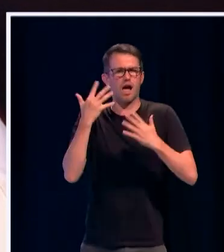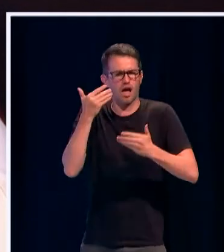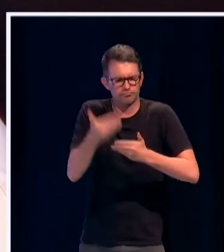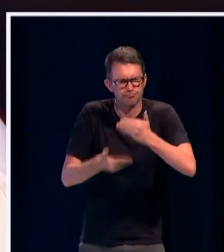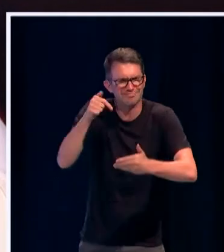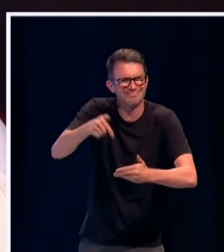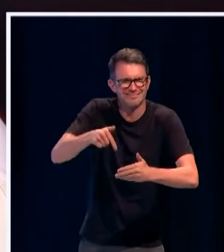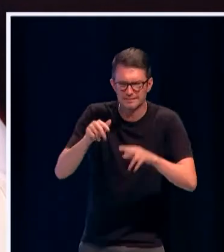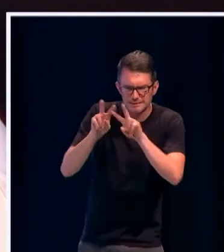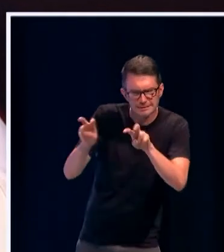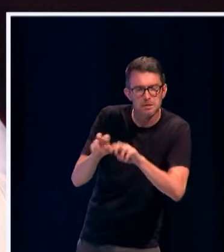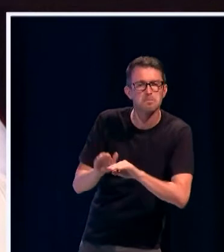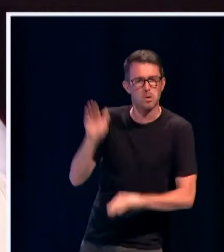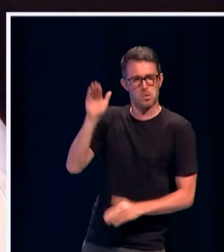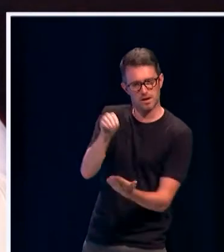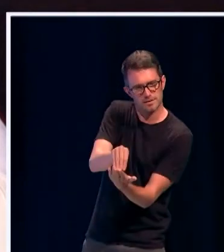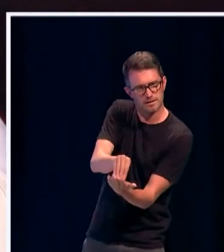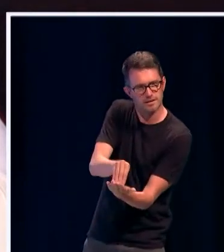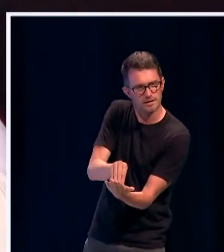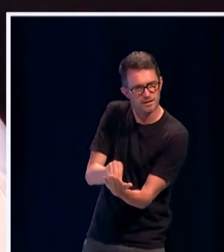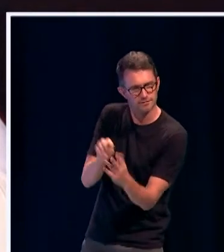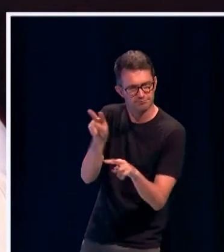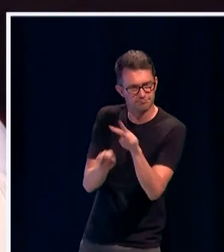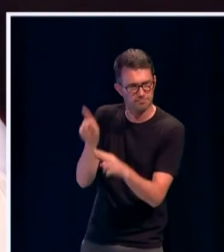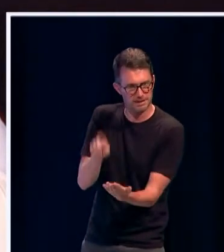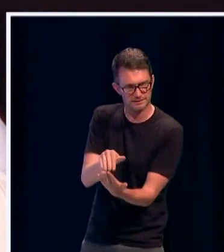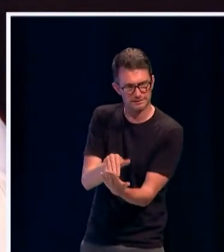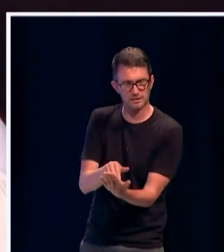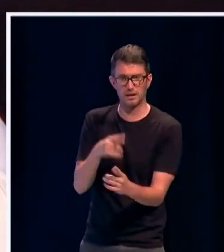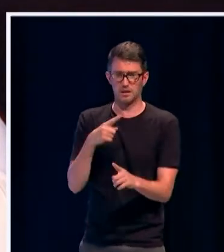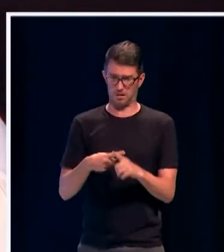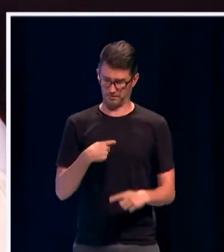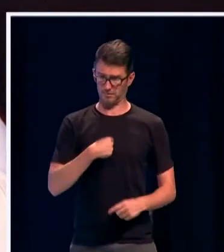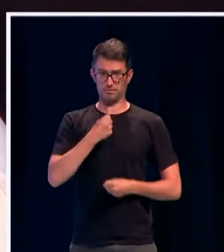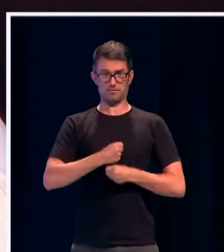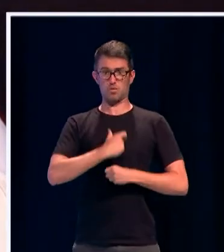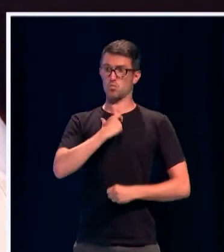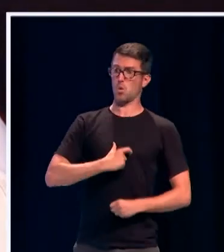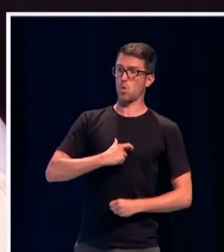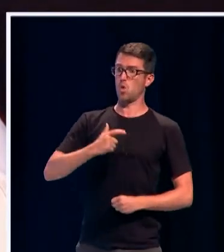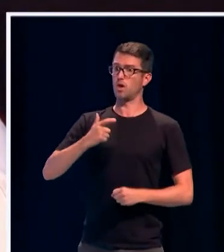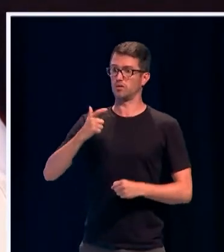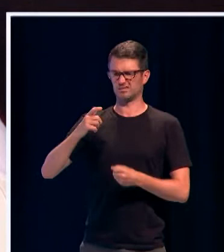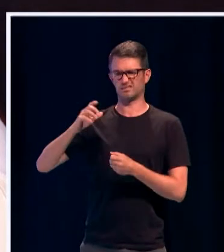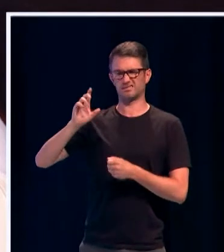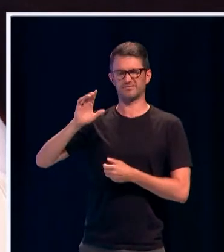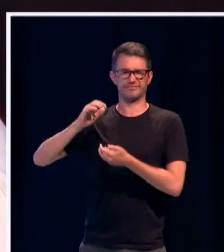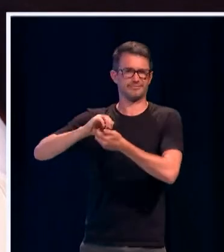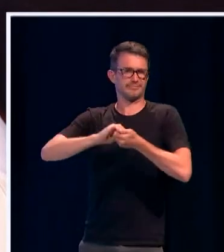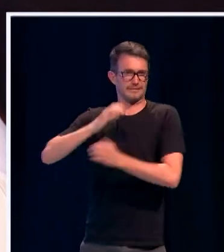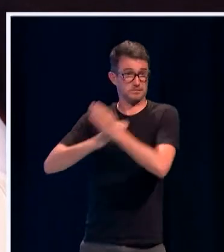a facilitator, as a mediator, as a change agent, so that could